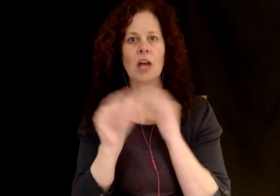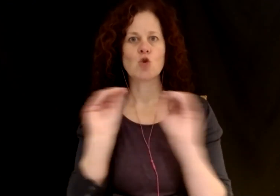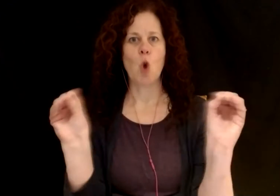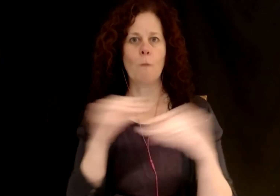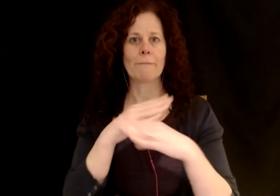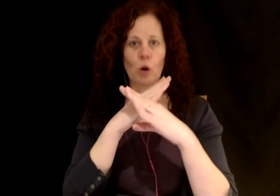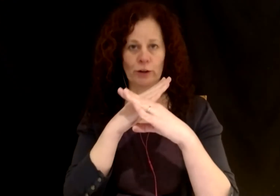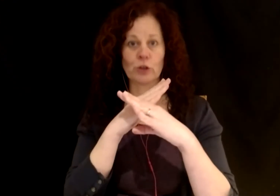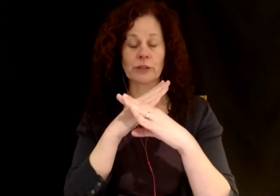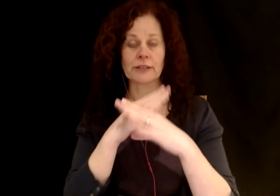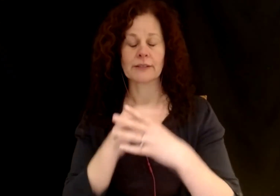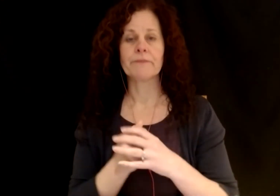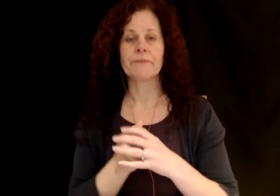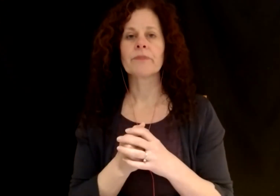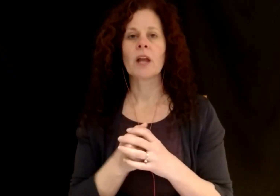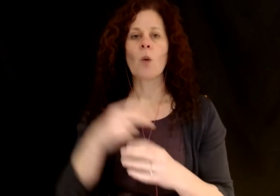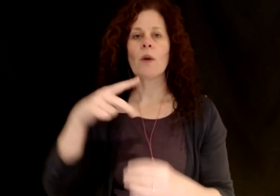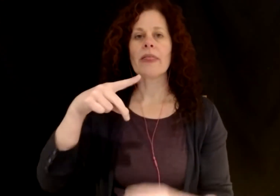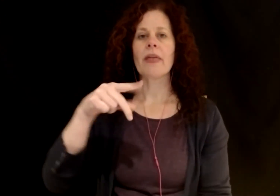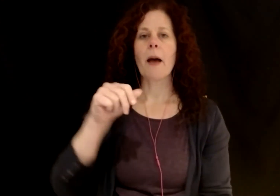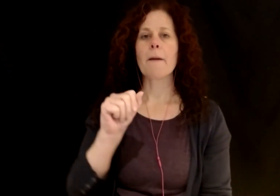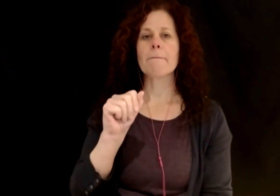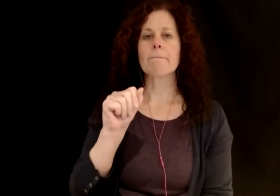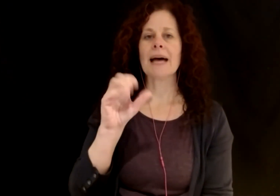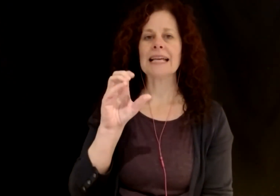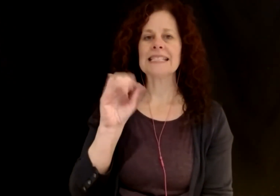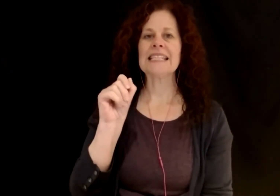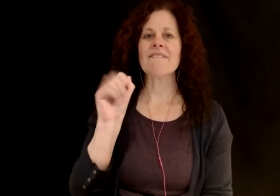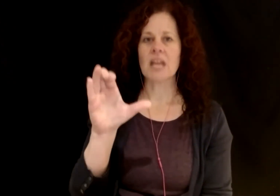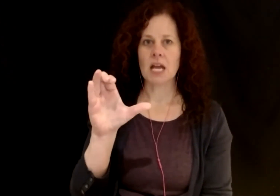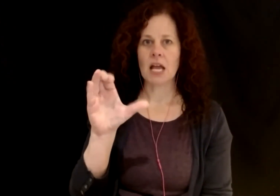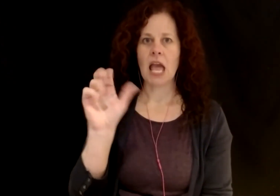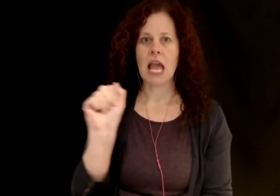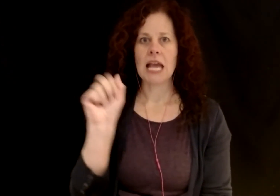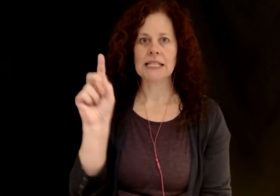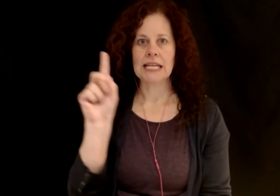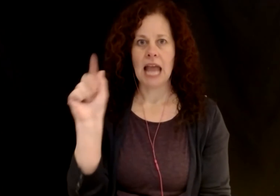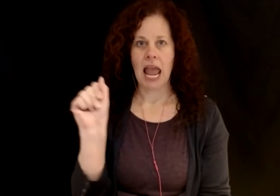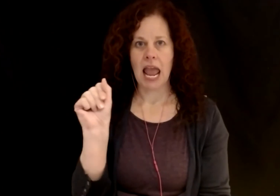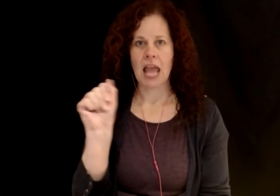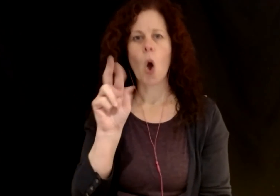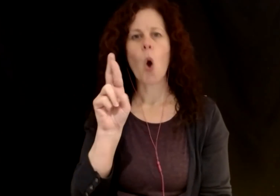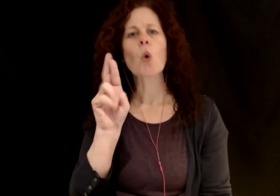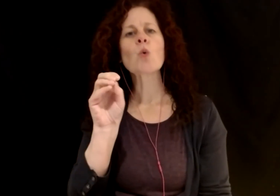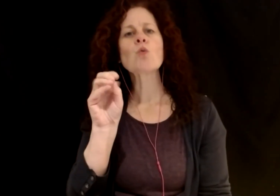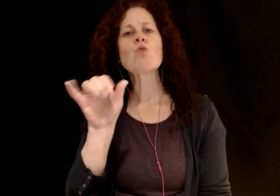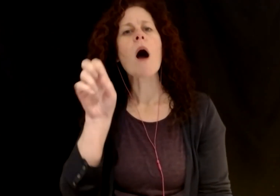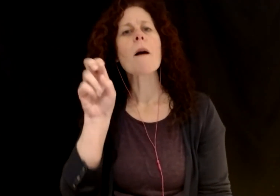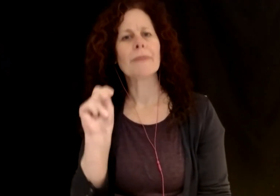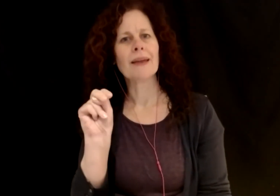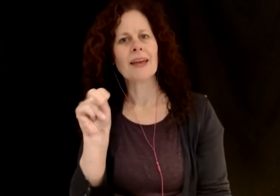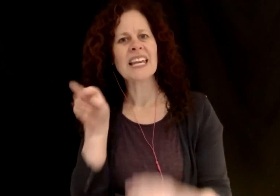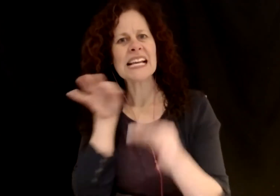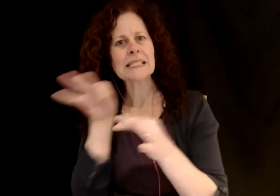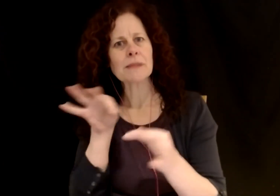Also with the Pacific ADA Center, Robin talked about the ADA coordinator's